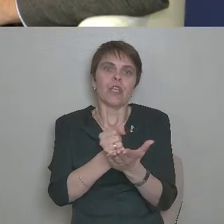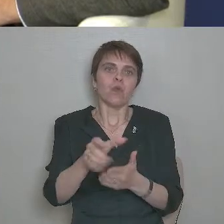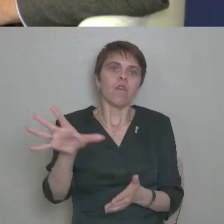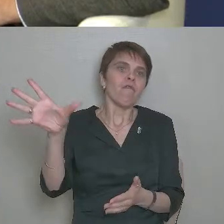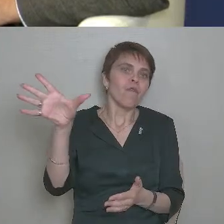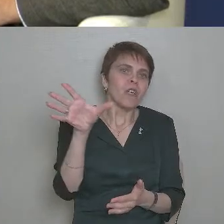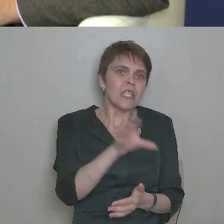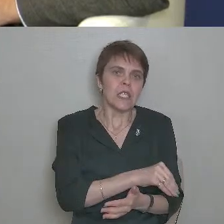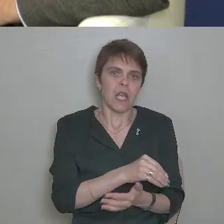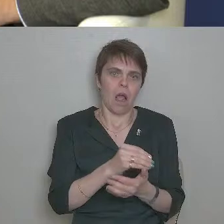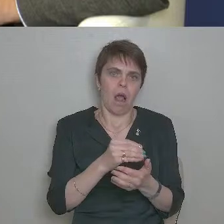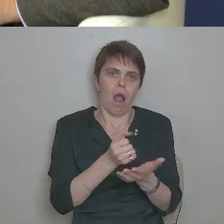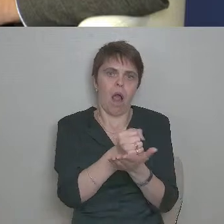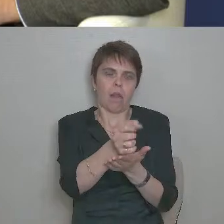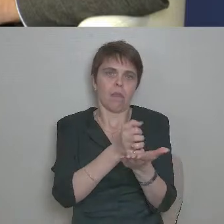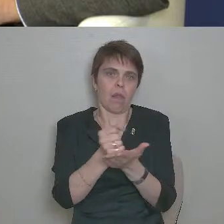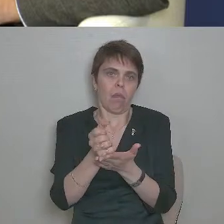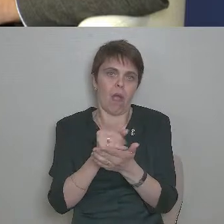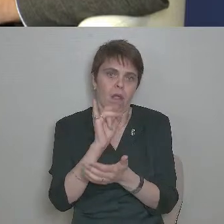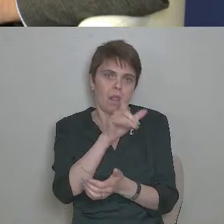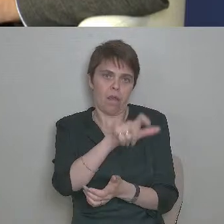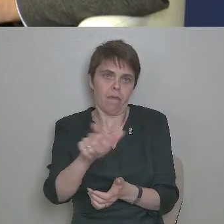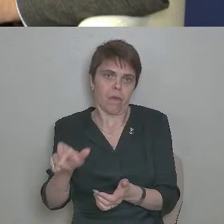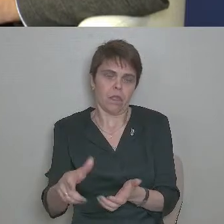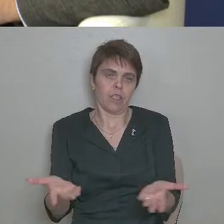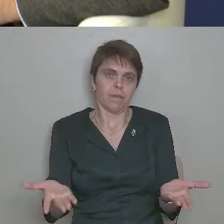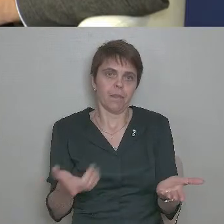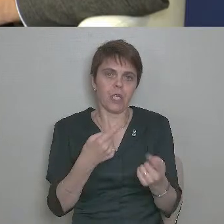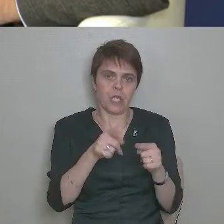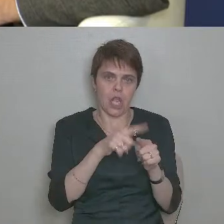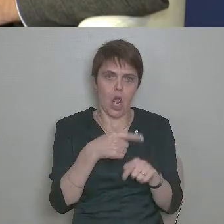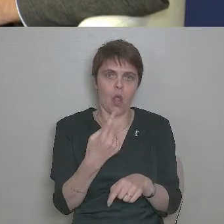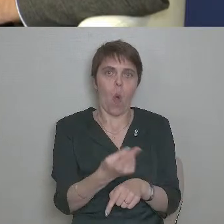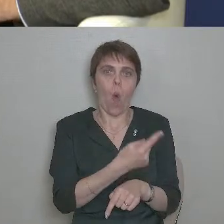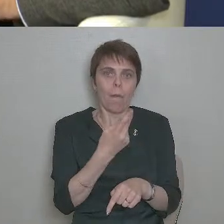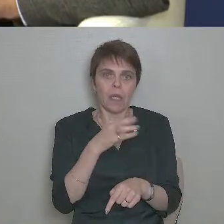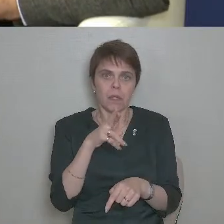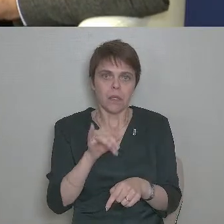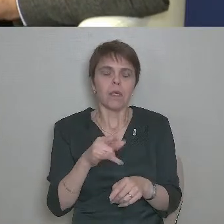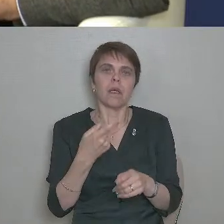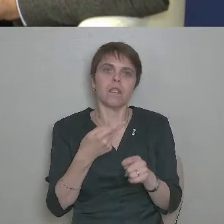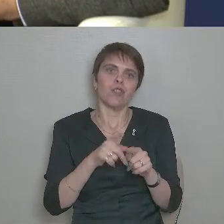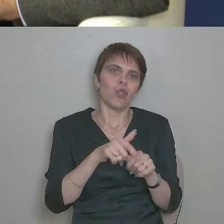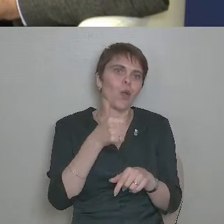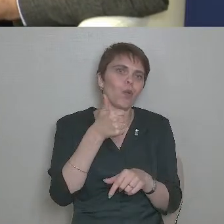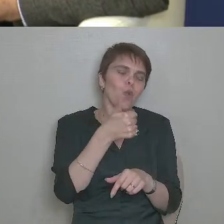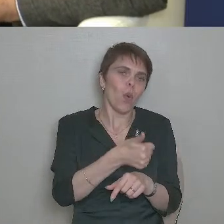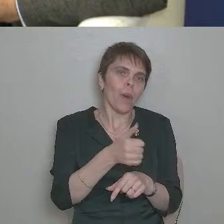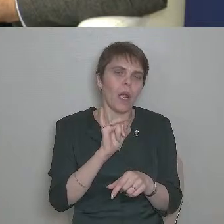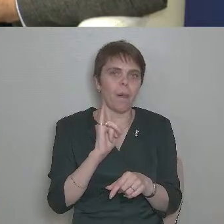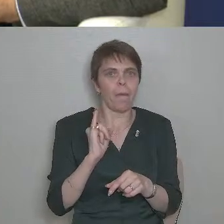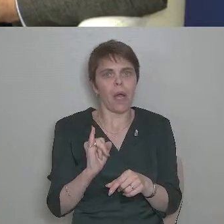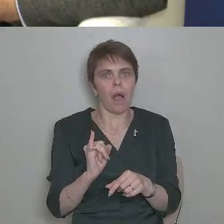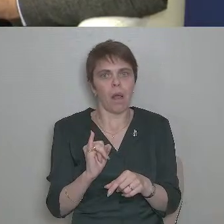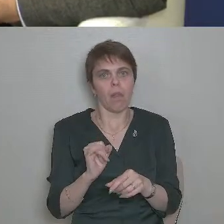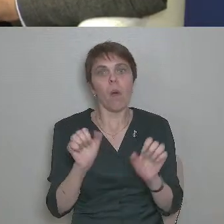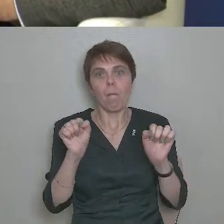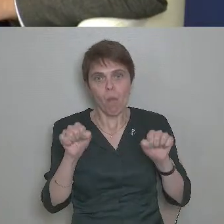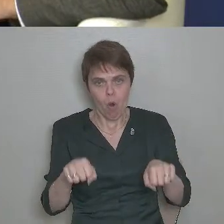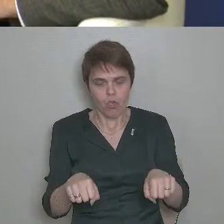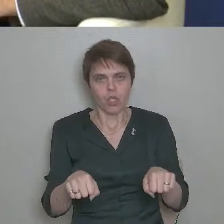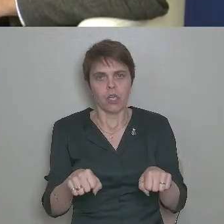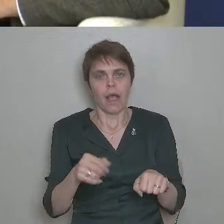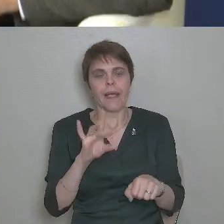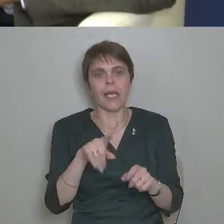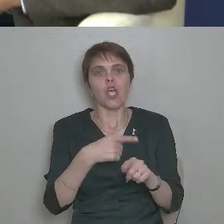party can nominate all the candidates for all the levels, for elections of all the levels. It's both good and bad